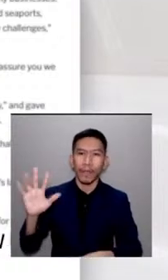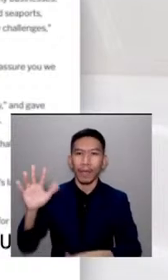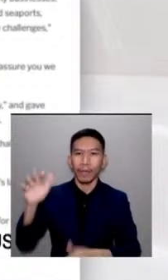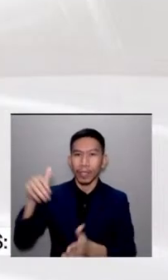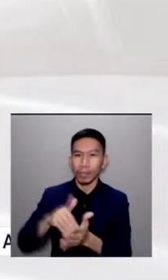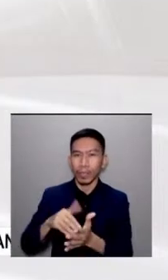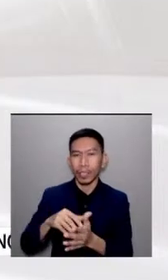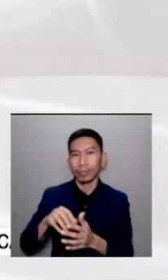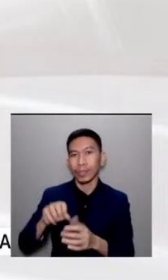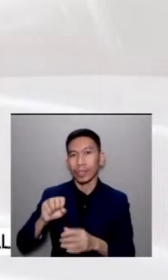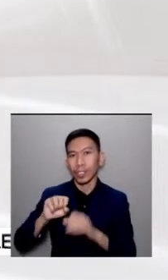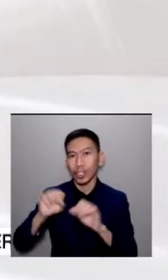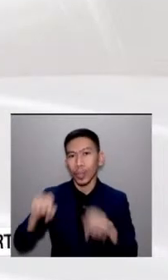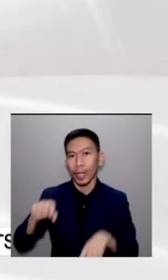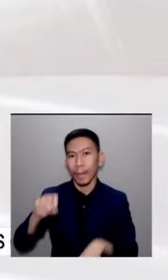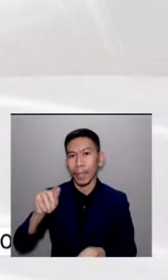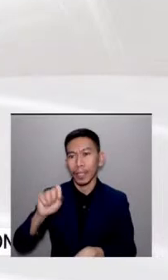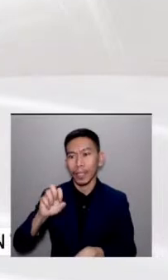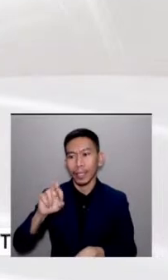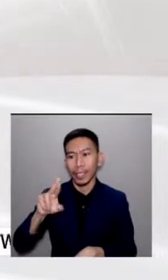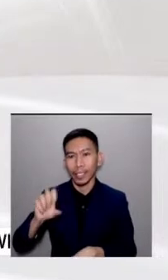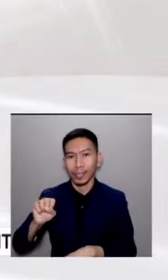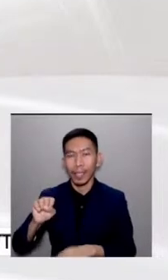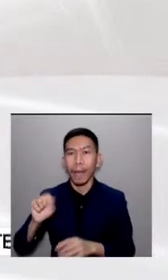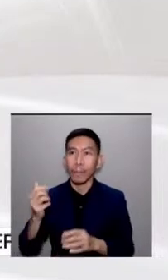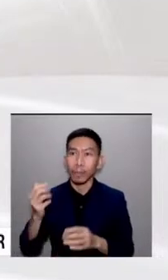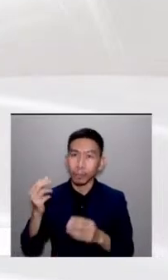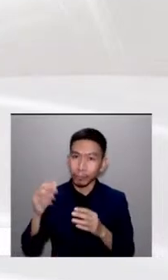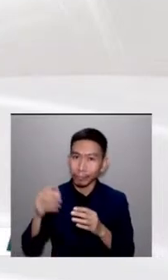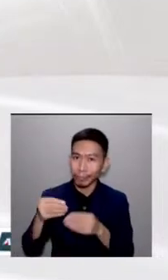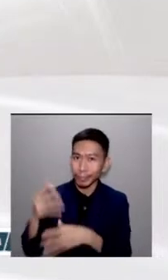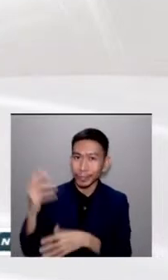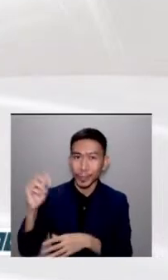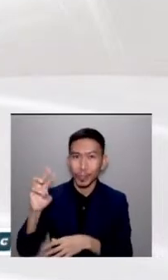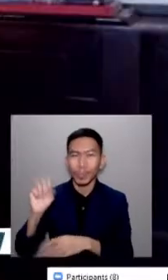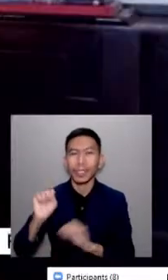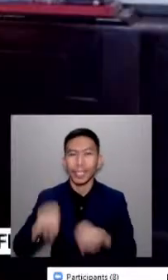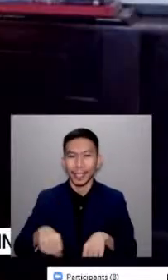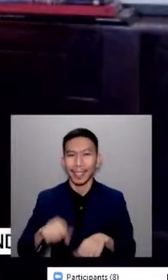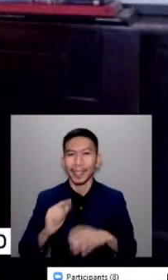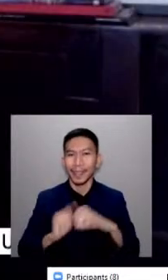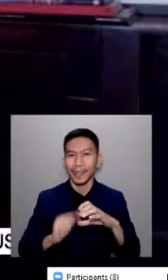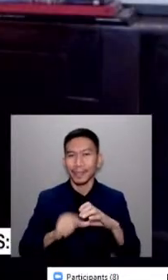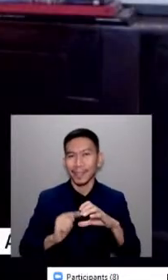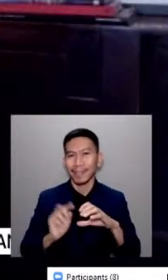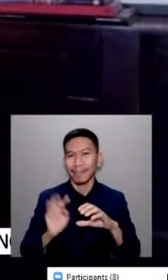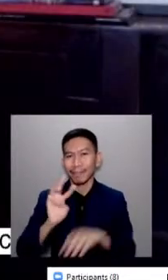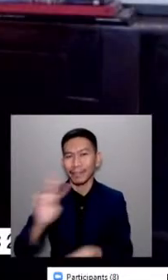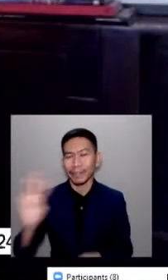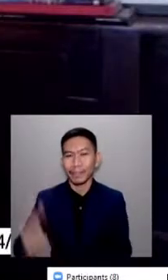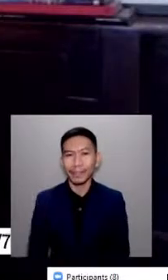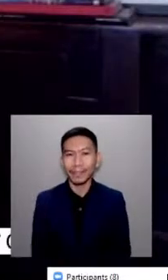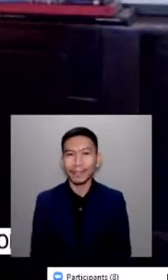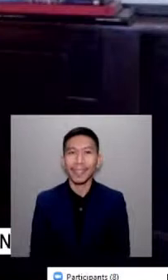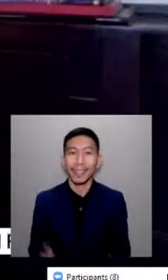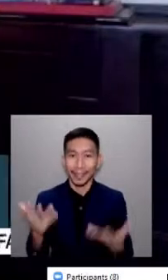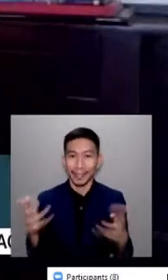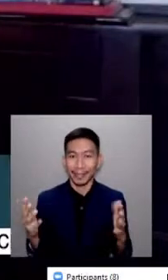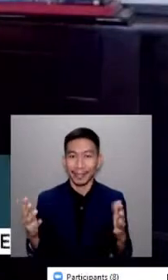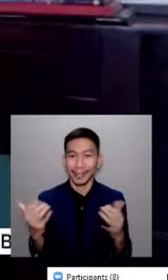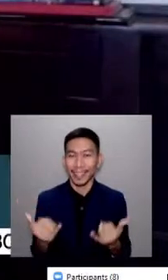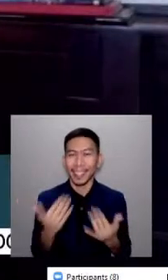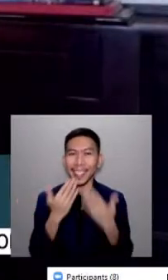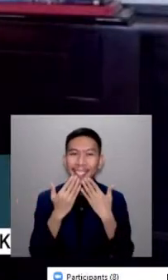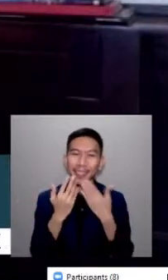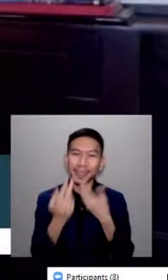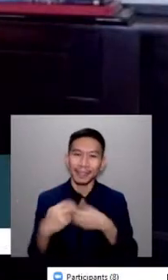story, head on over to news.abs-cband.com. And that'll do it for today. Thank you for